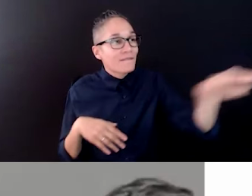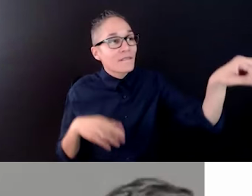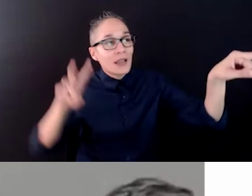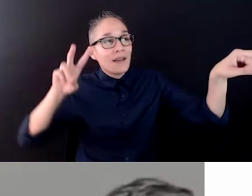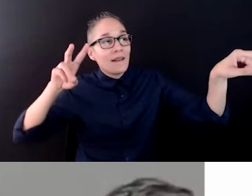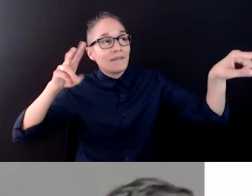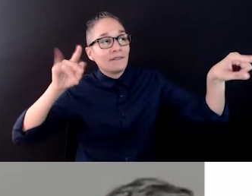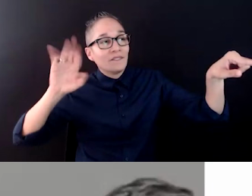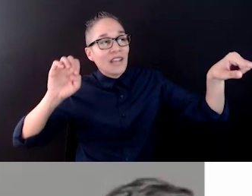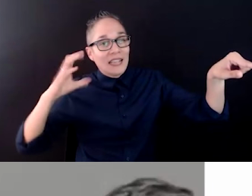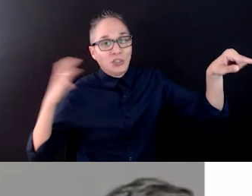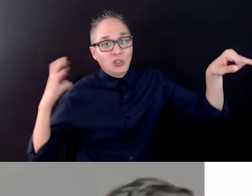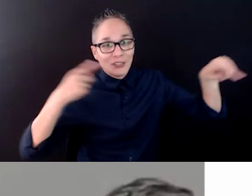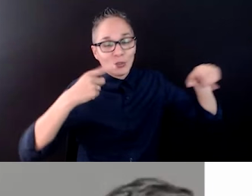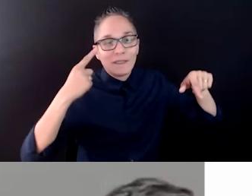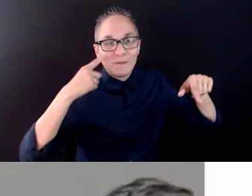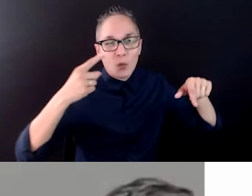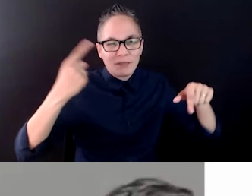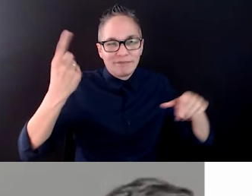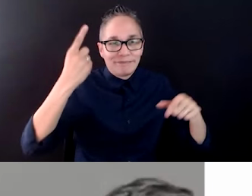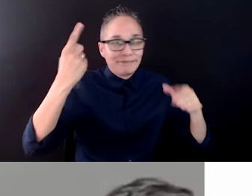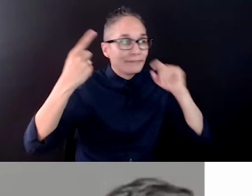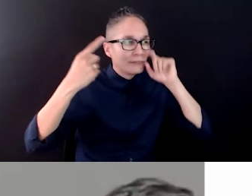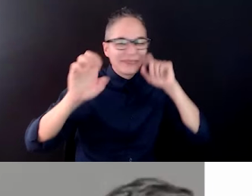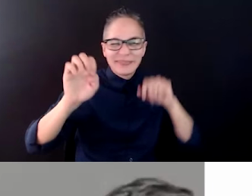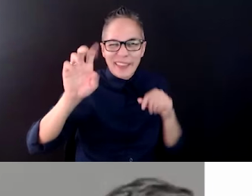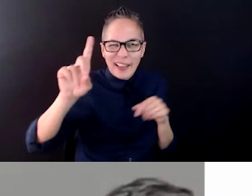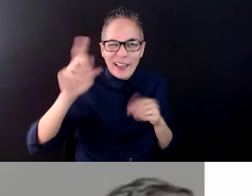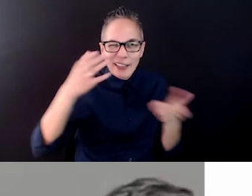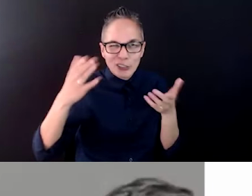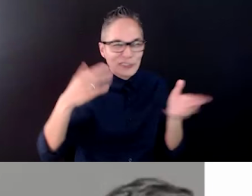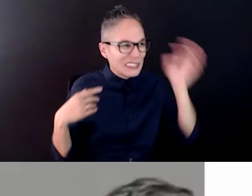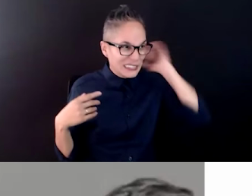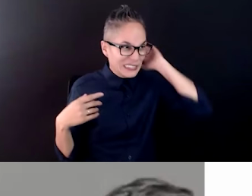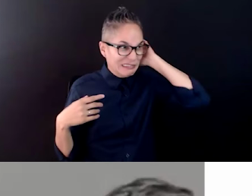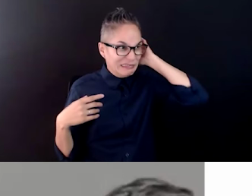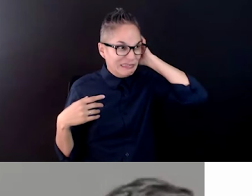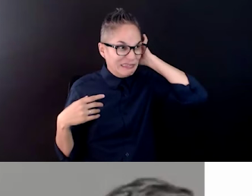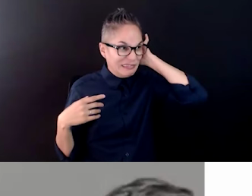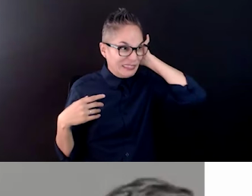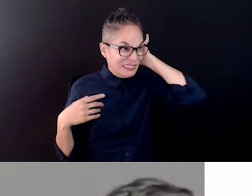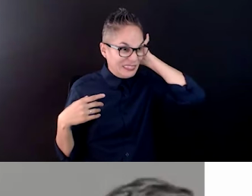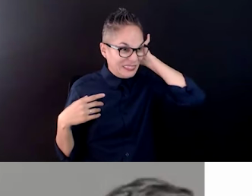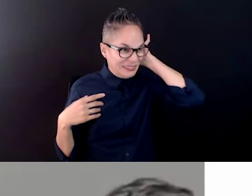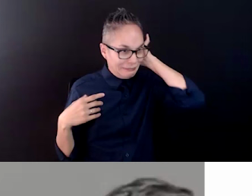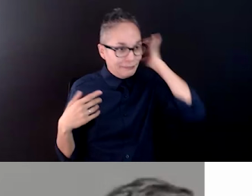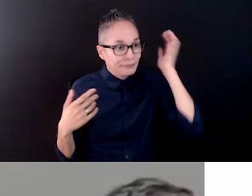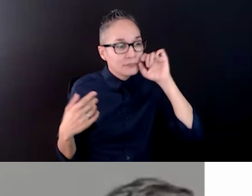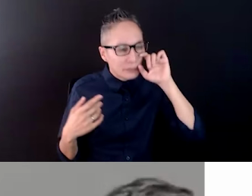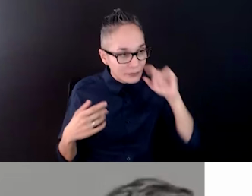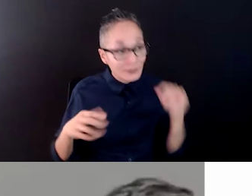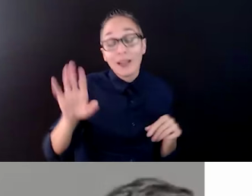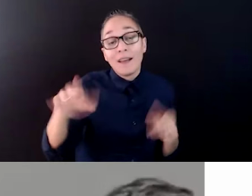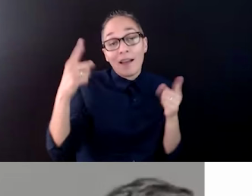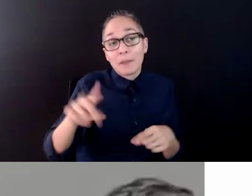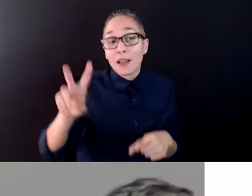vice chancellor of whatever, Ed Services, right? Something, anyway. So Virginia